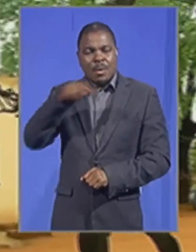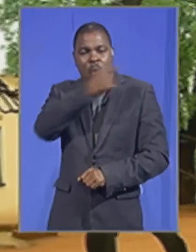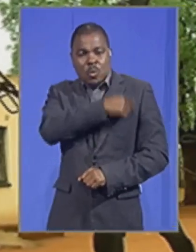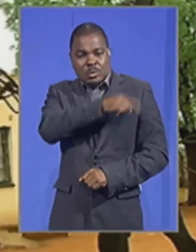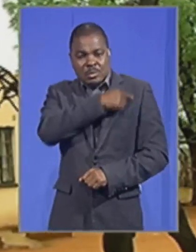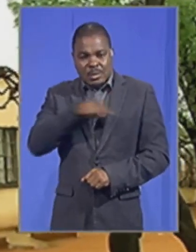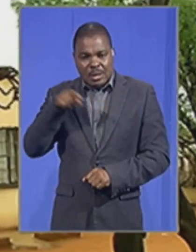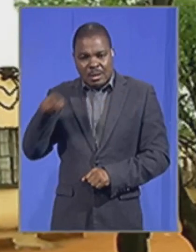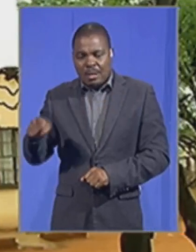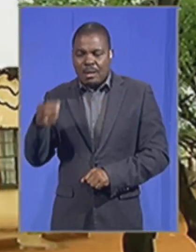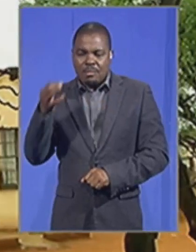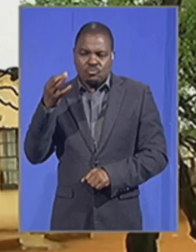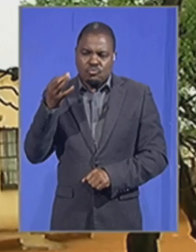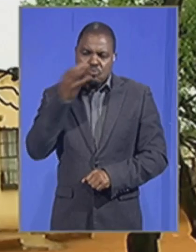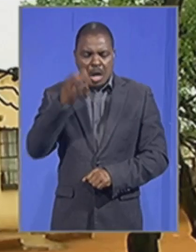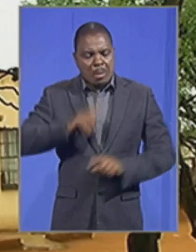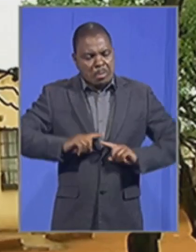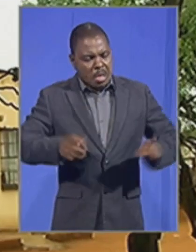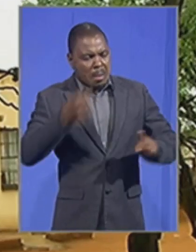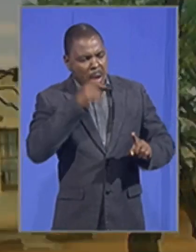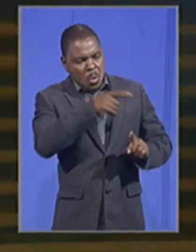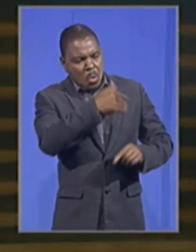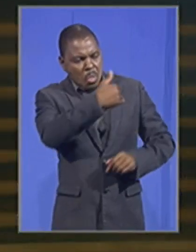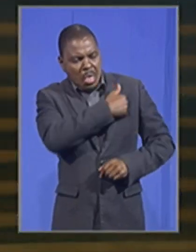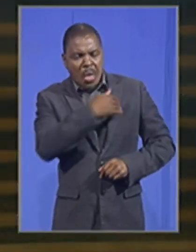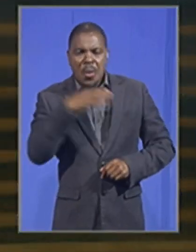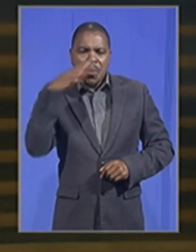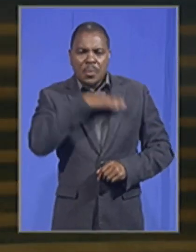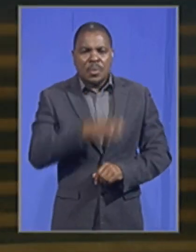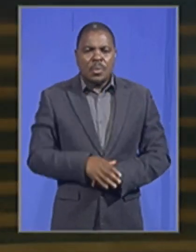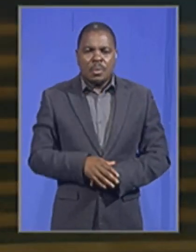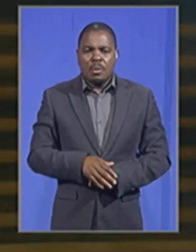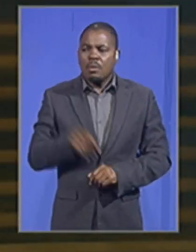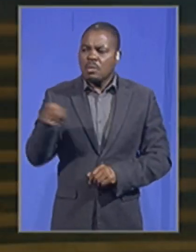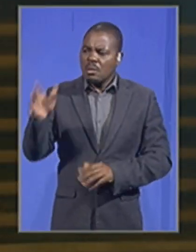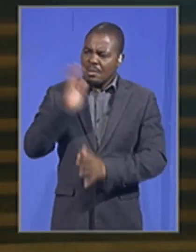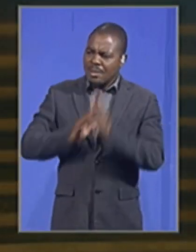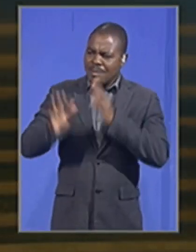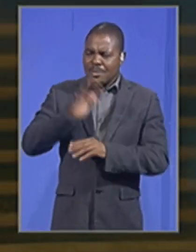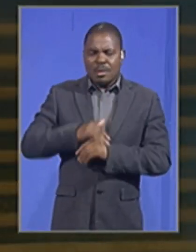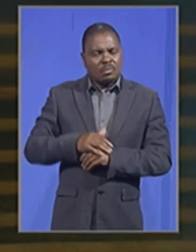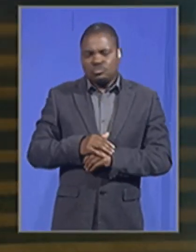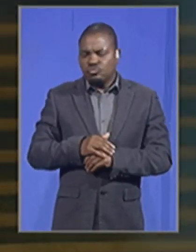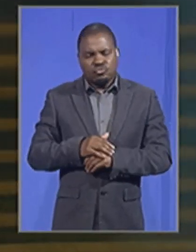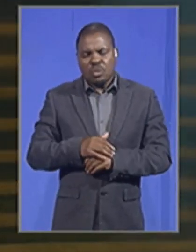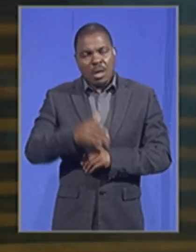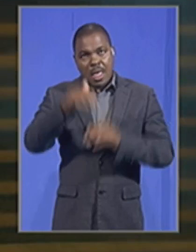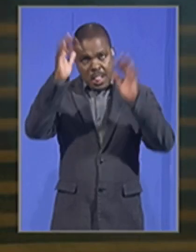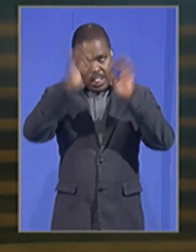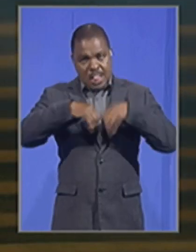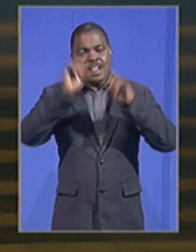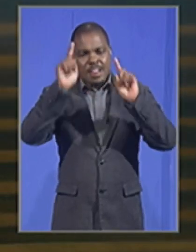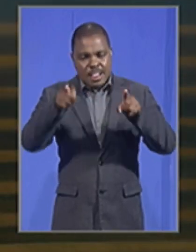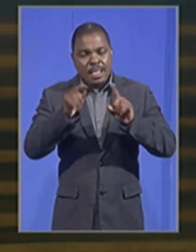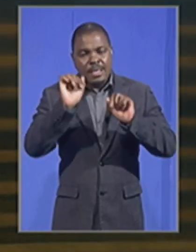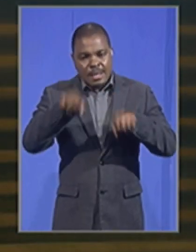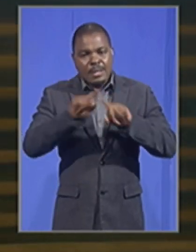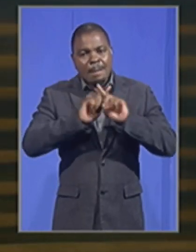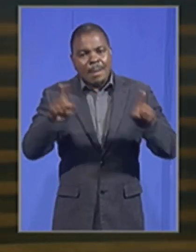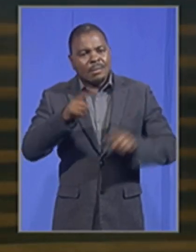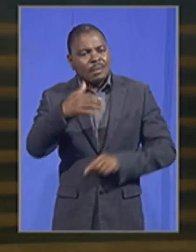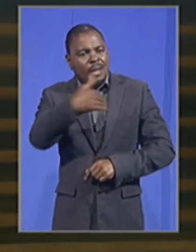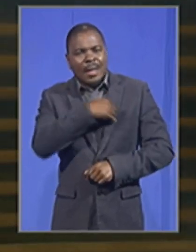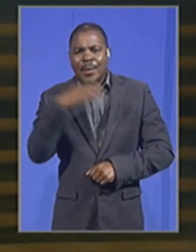a itemogetse dikgobalo. Ba mpotsa ge ile go gatlile ke siling ga sa go bala. Then na ka re ka yena ba re